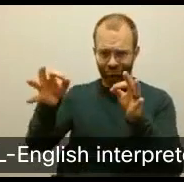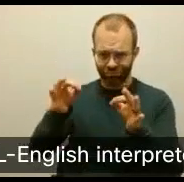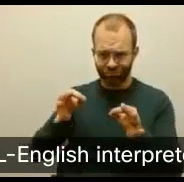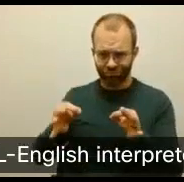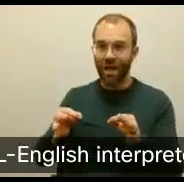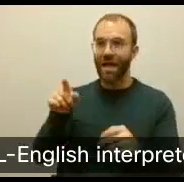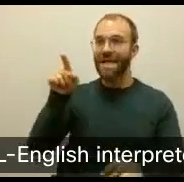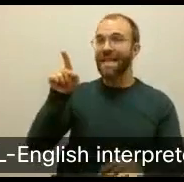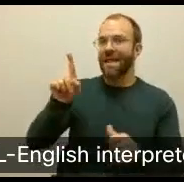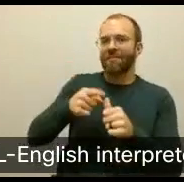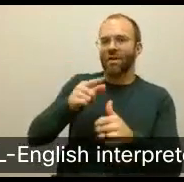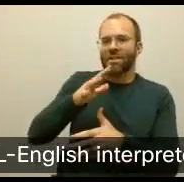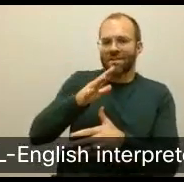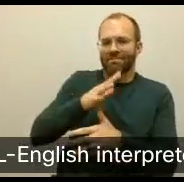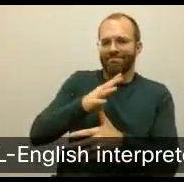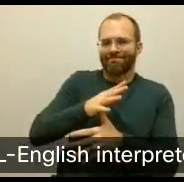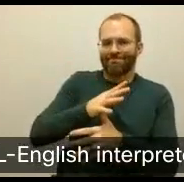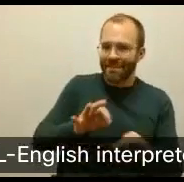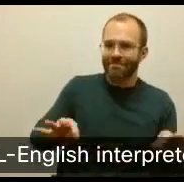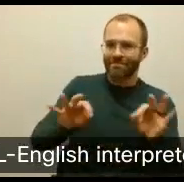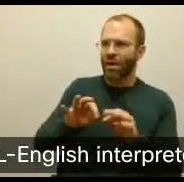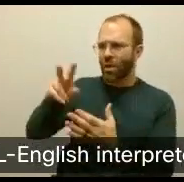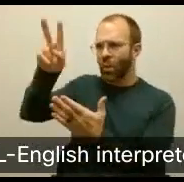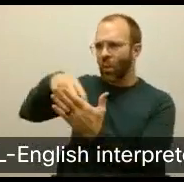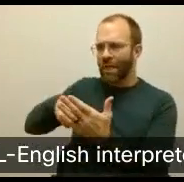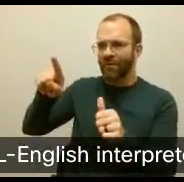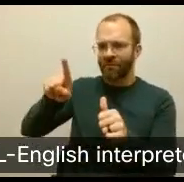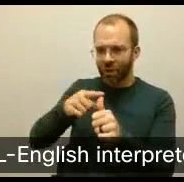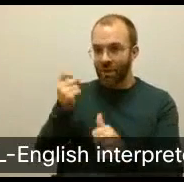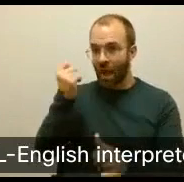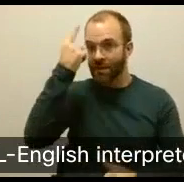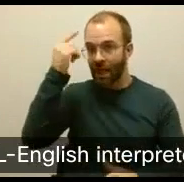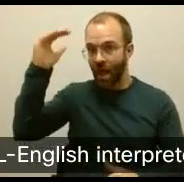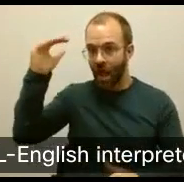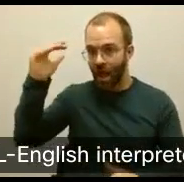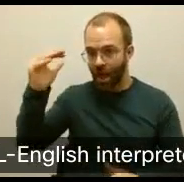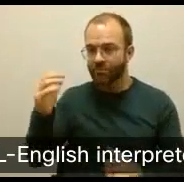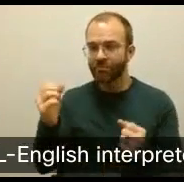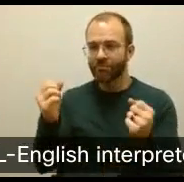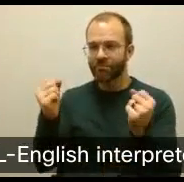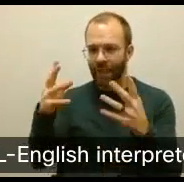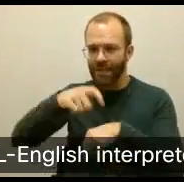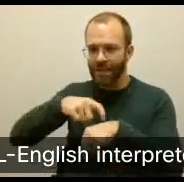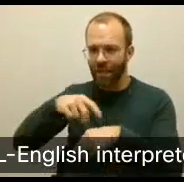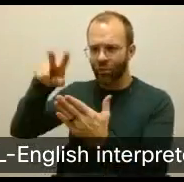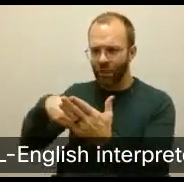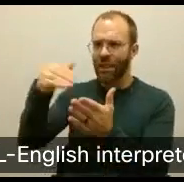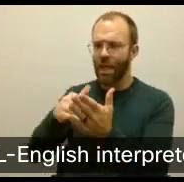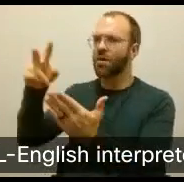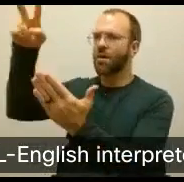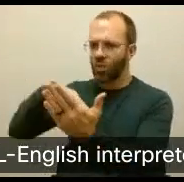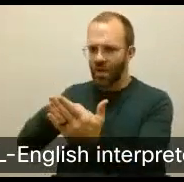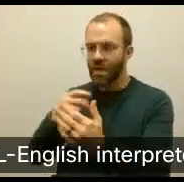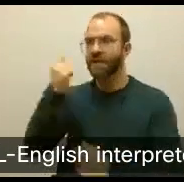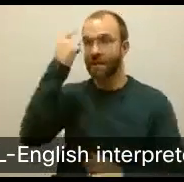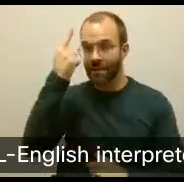this first step. Because if we don't do this step well, it will make things more difficult as we move on to the writing stage of